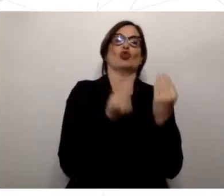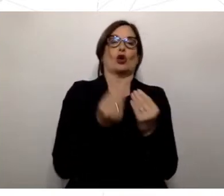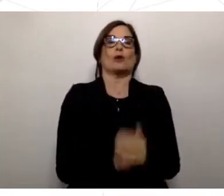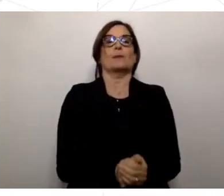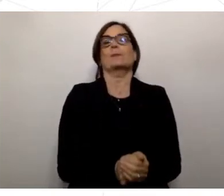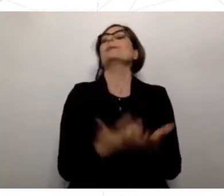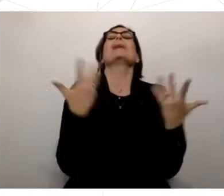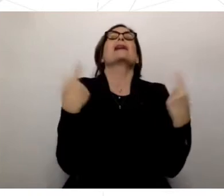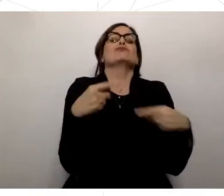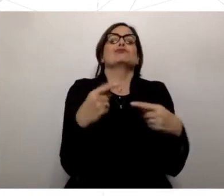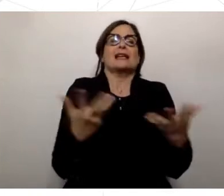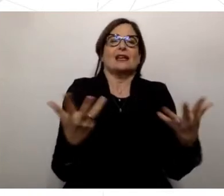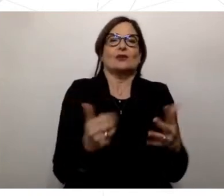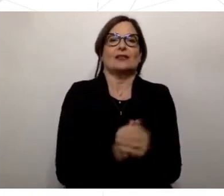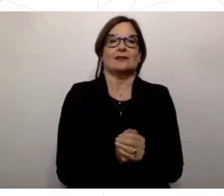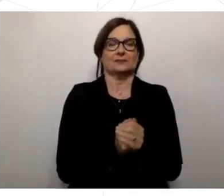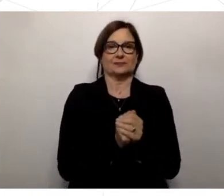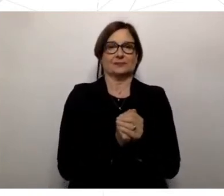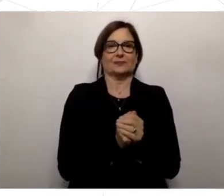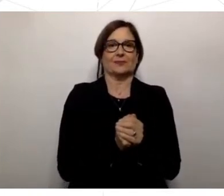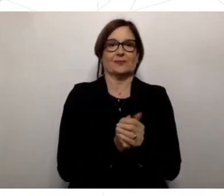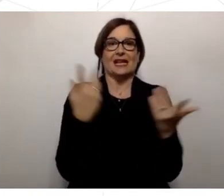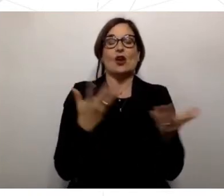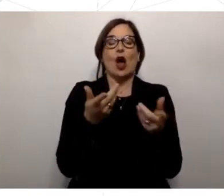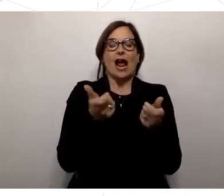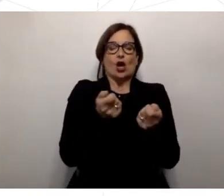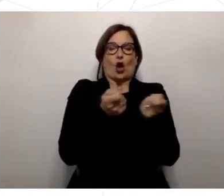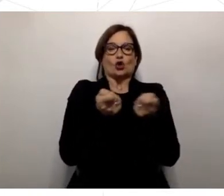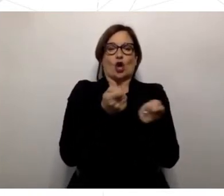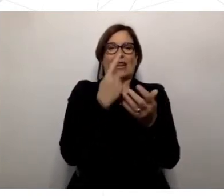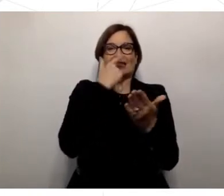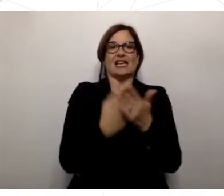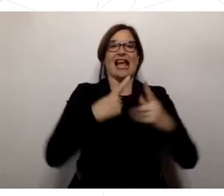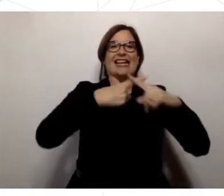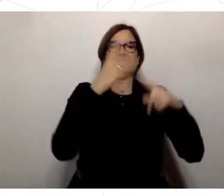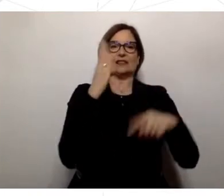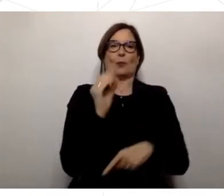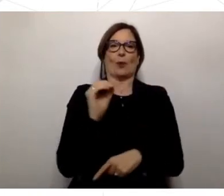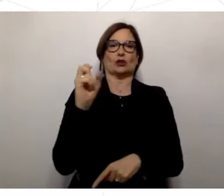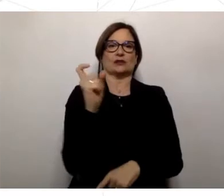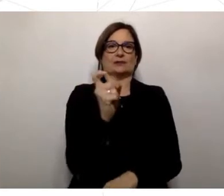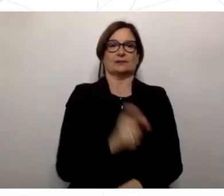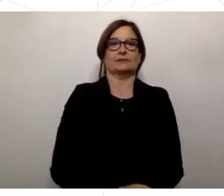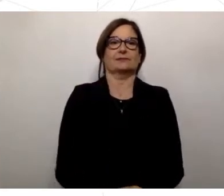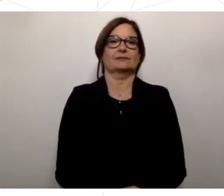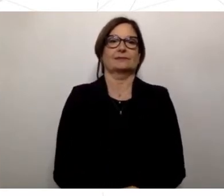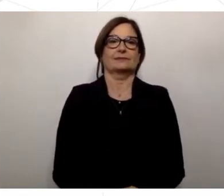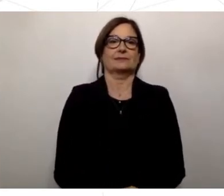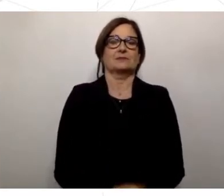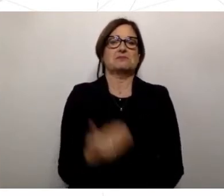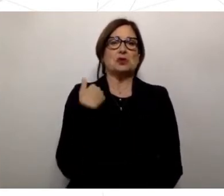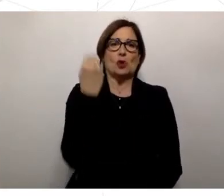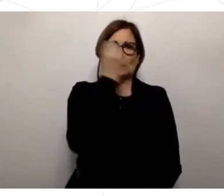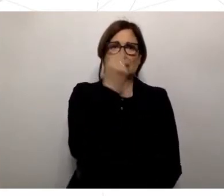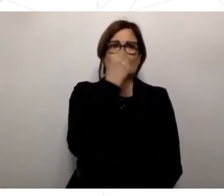So what is that? Well, it's the Xbox Adaptive Controller. Now, how did we get to it? We wholeheartedly believe